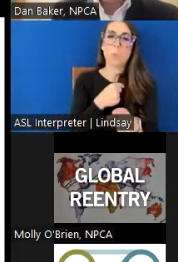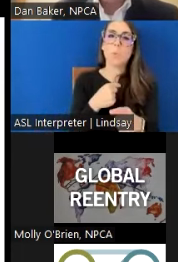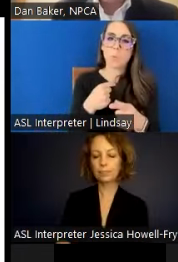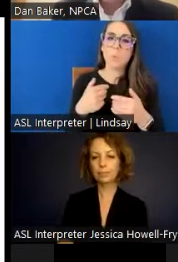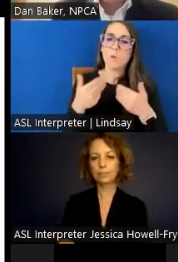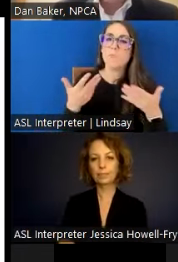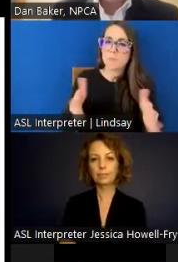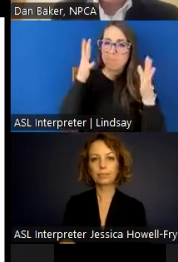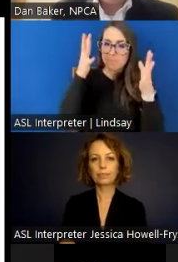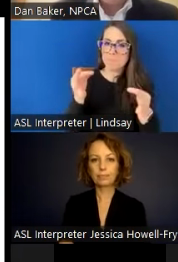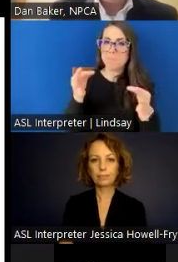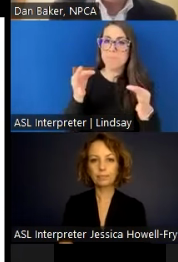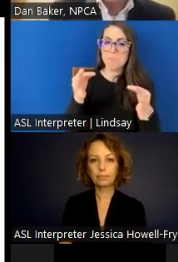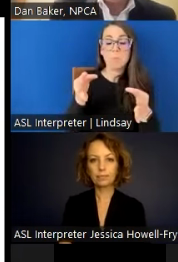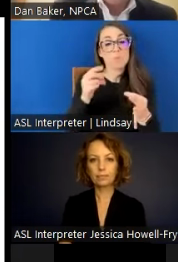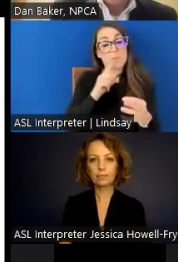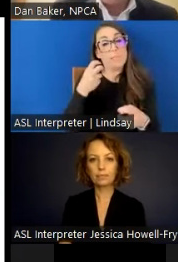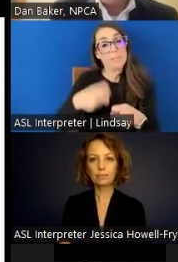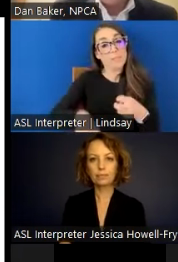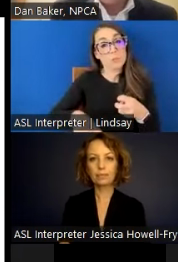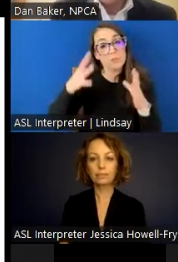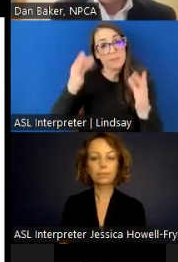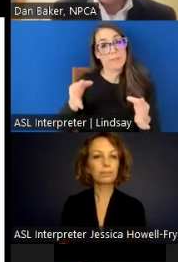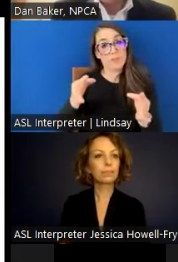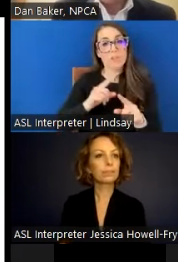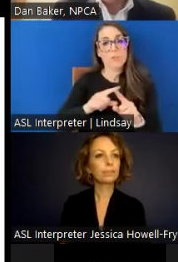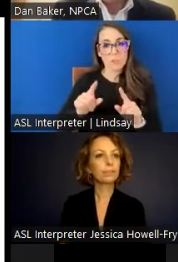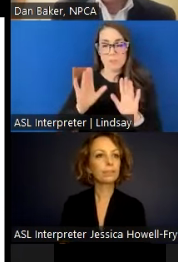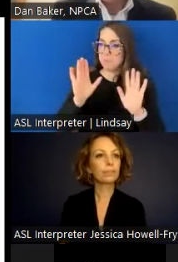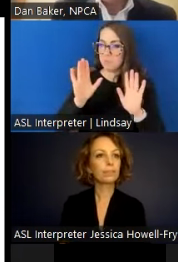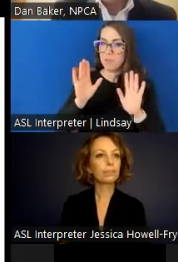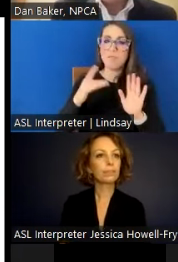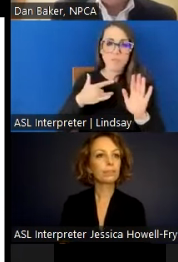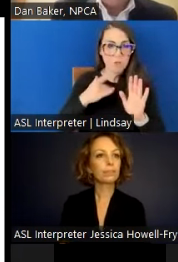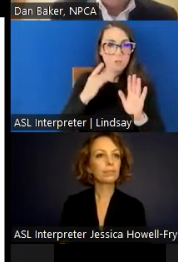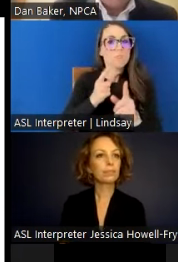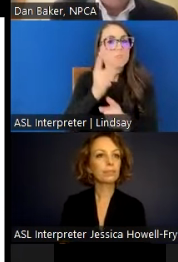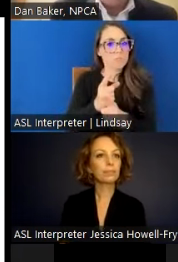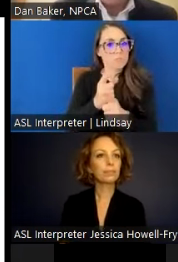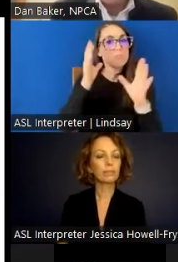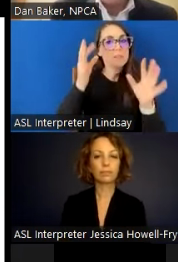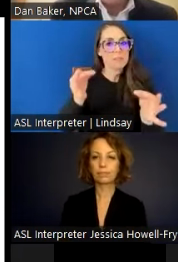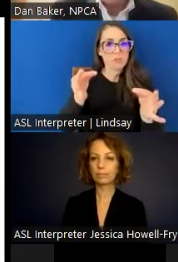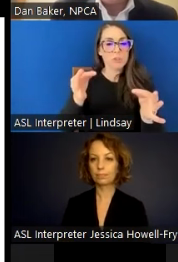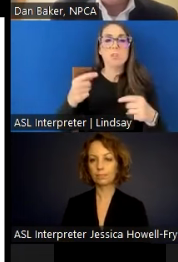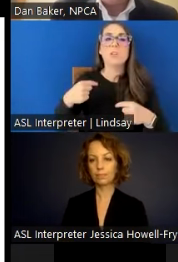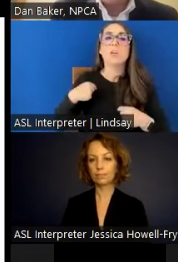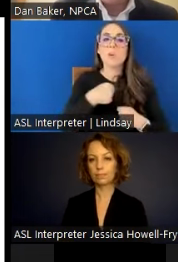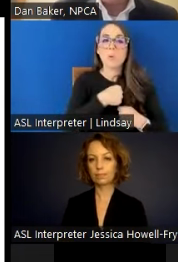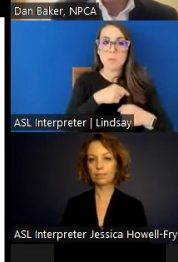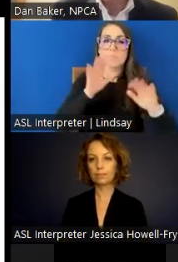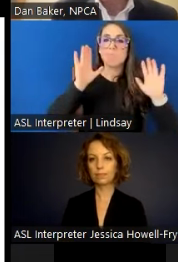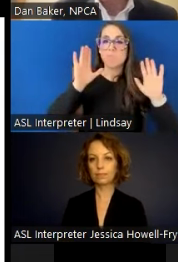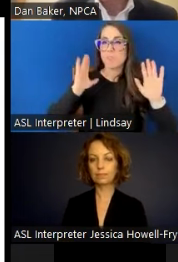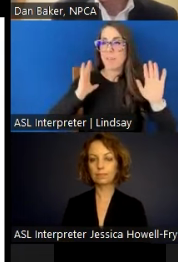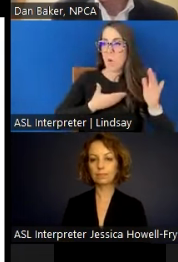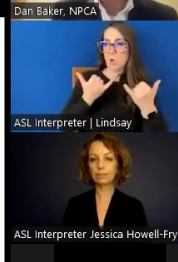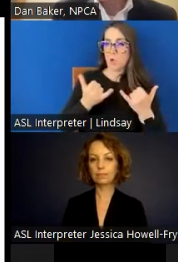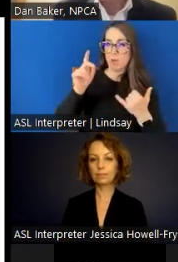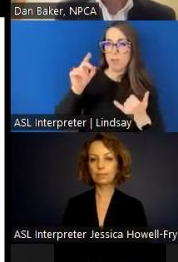decided, a very difficult decision, but absolutely the correct one, to leave our current database where you